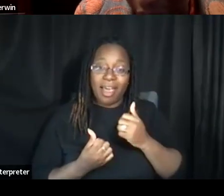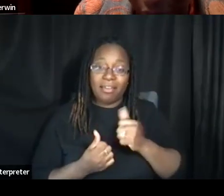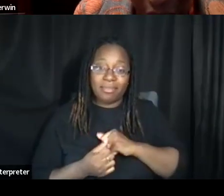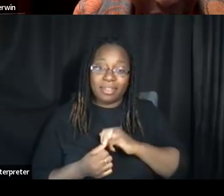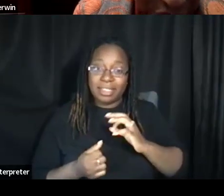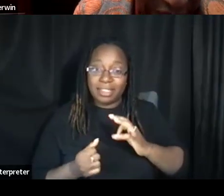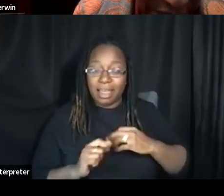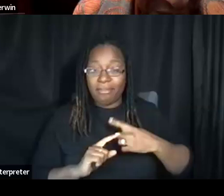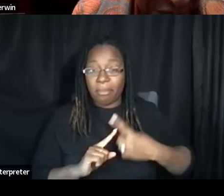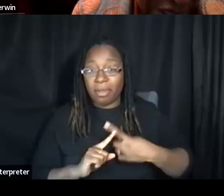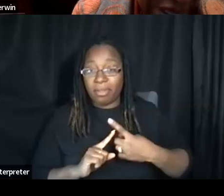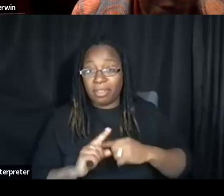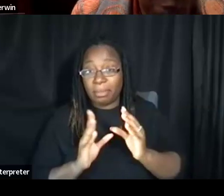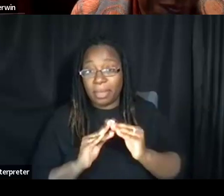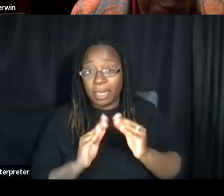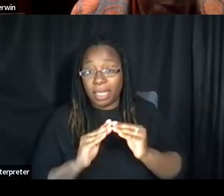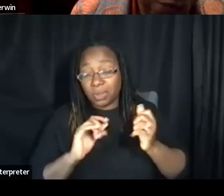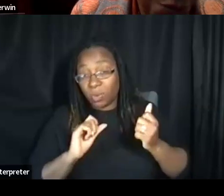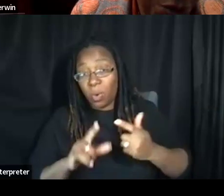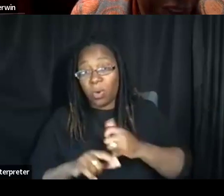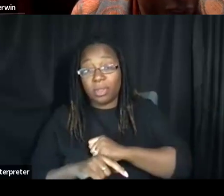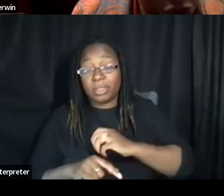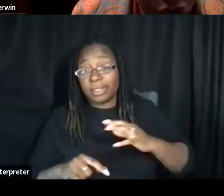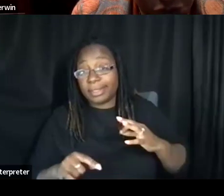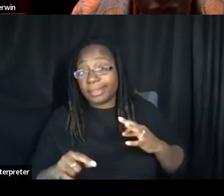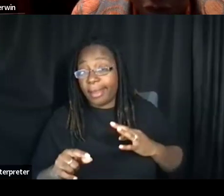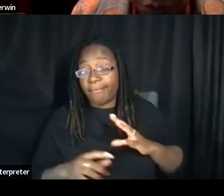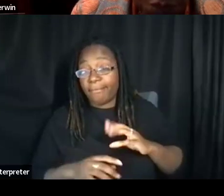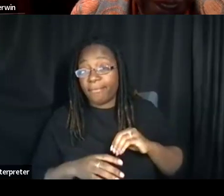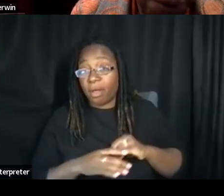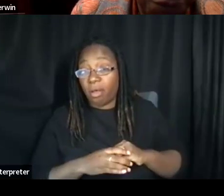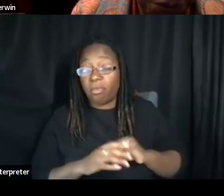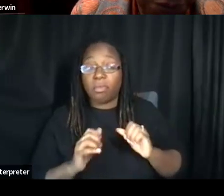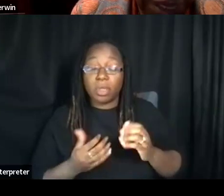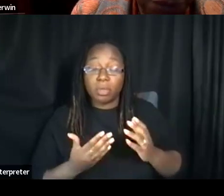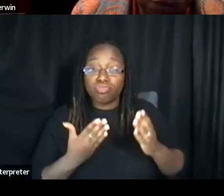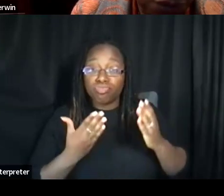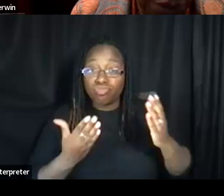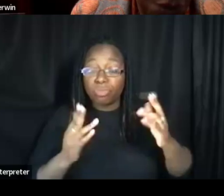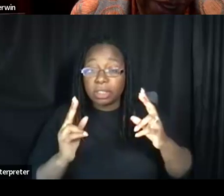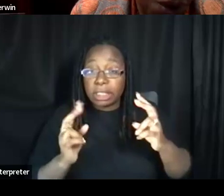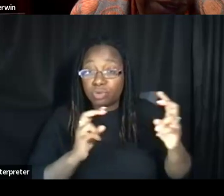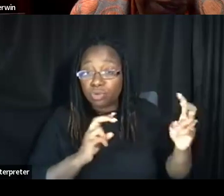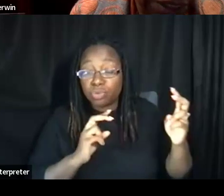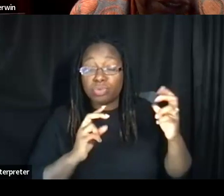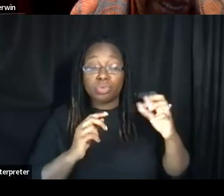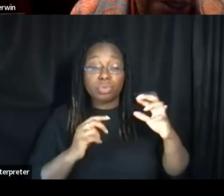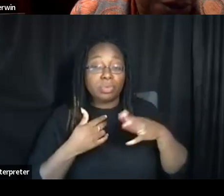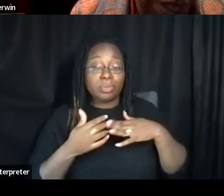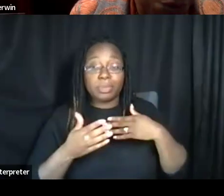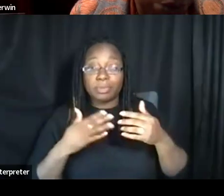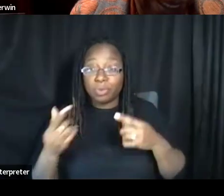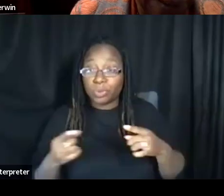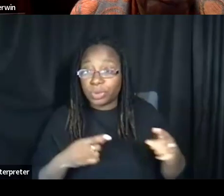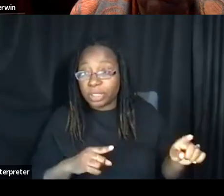monthly with all the staff, and we can bring forth issues or whatever that's going on and discuss